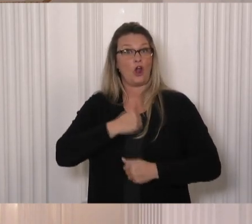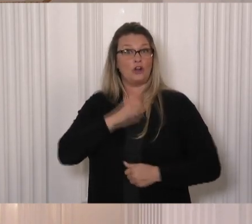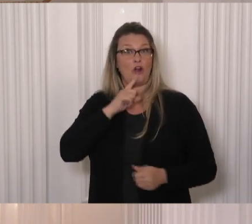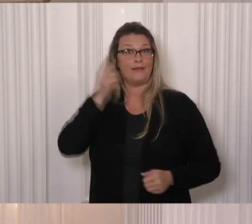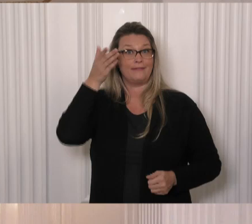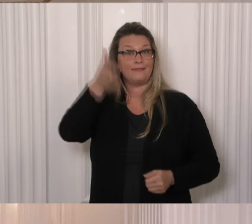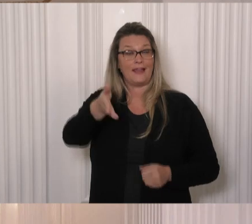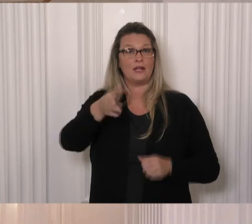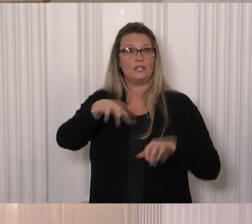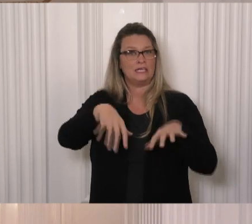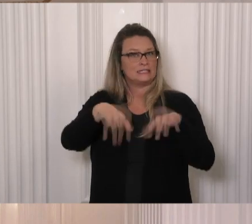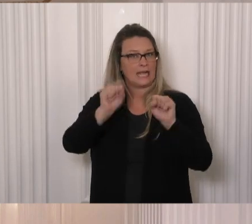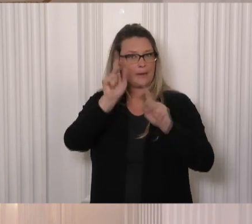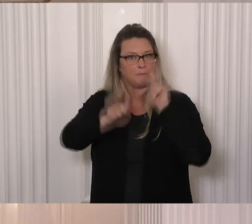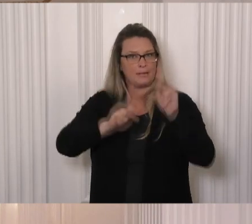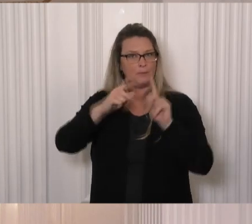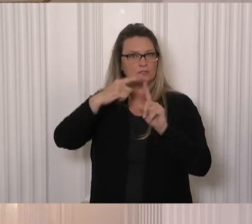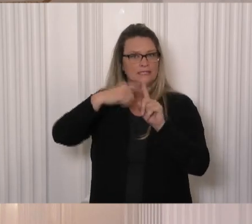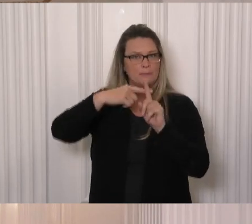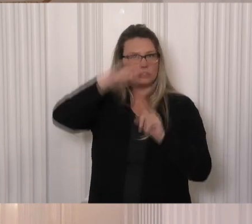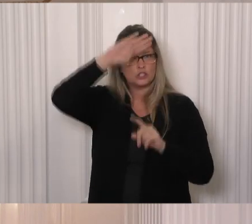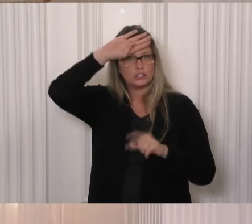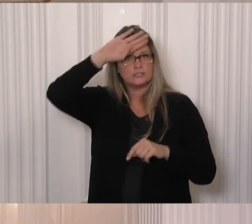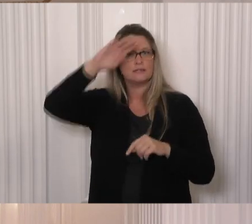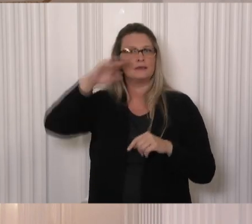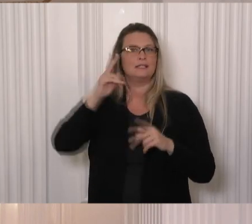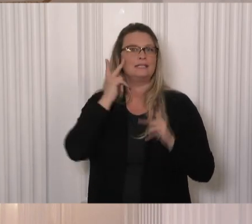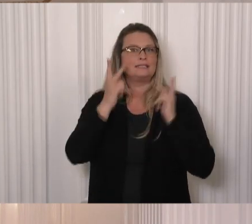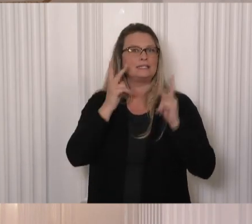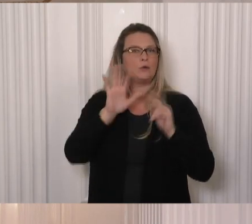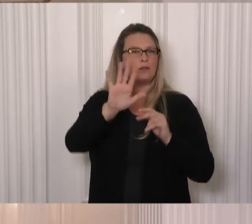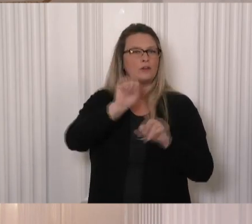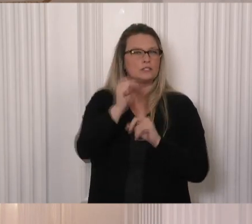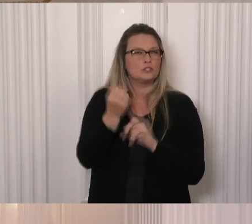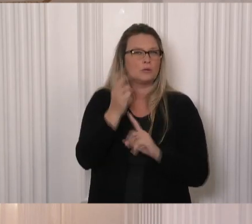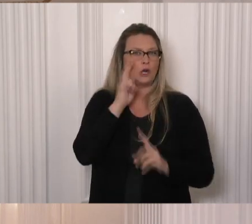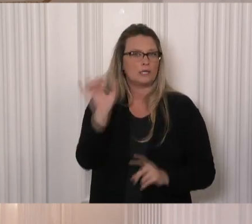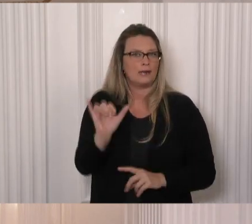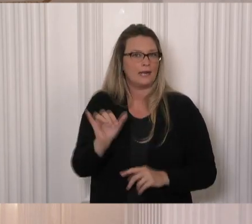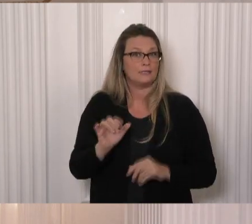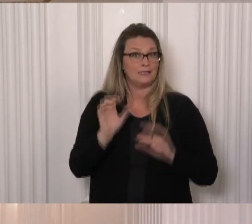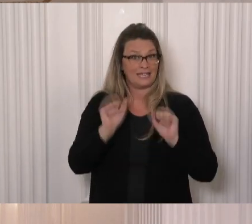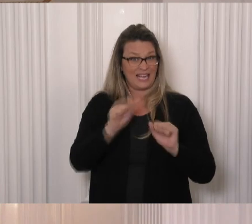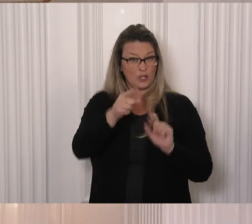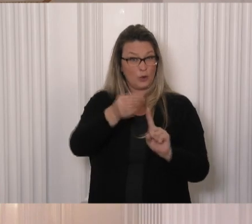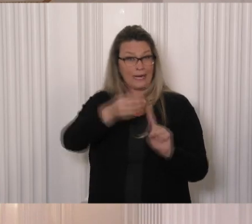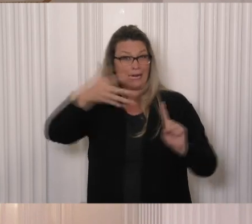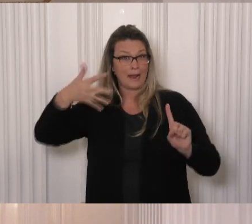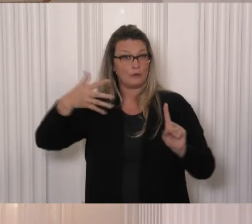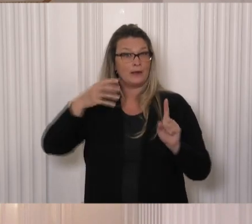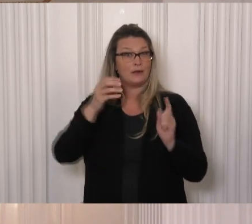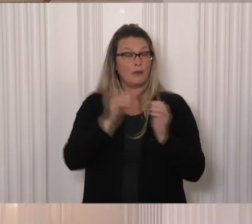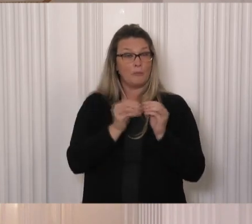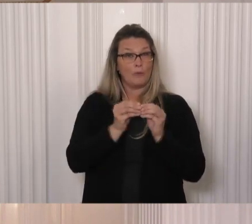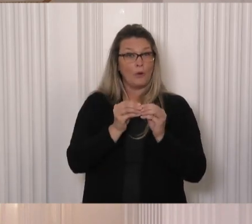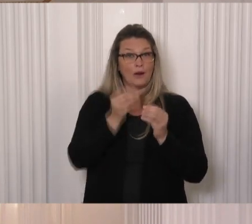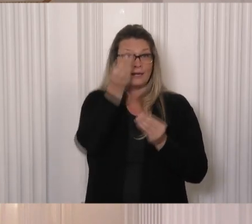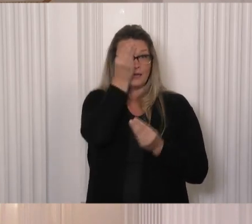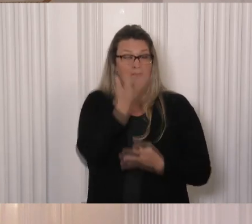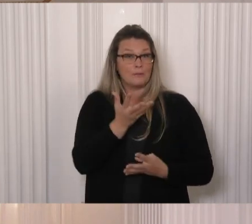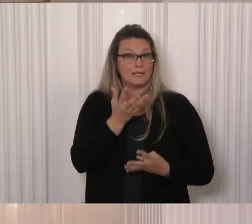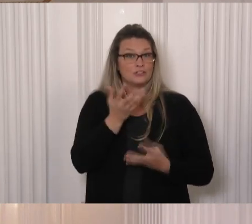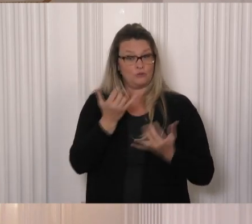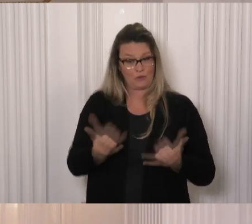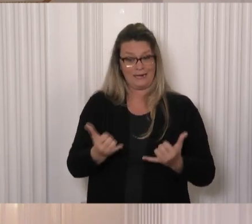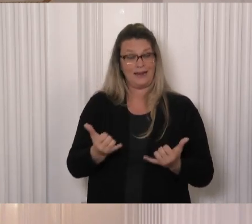to take people's temperatures, to see what the overall situation is. Could you elaborate on what you know at the